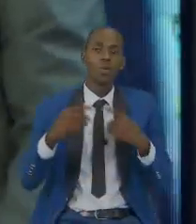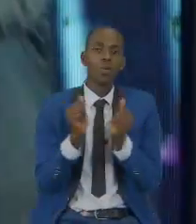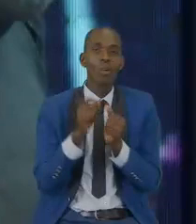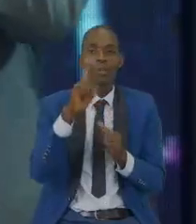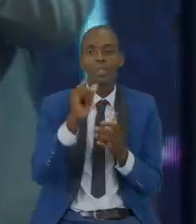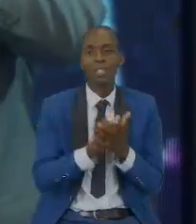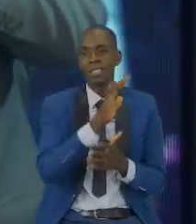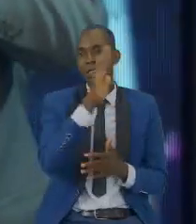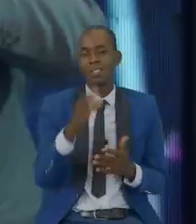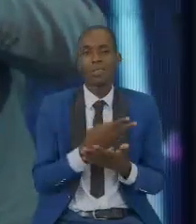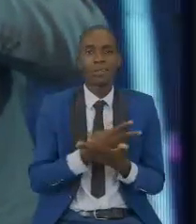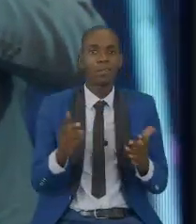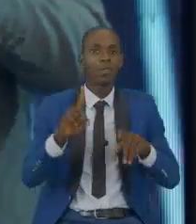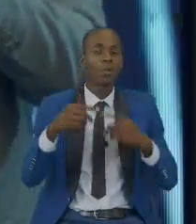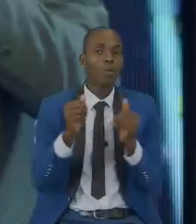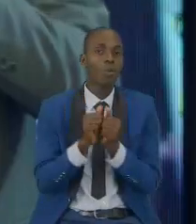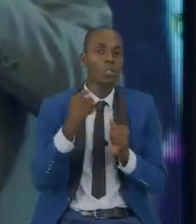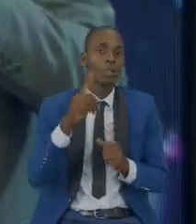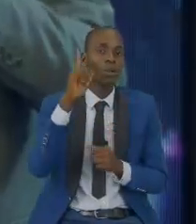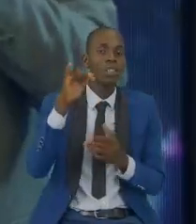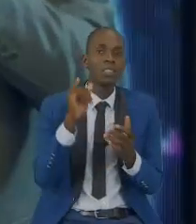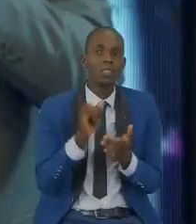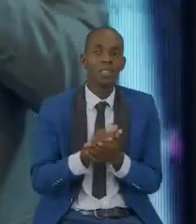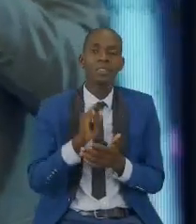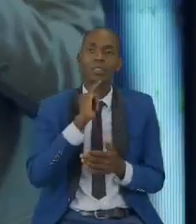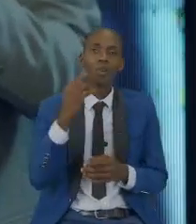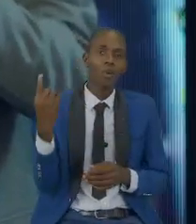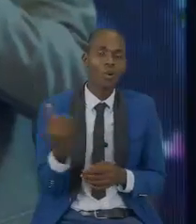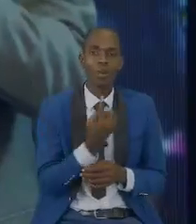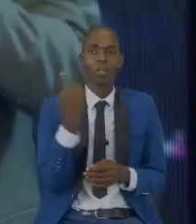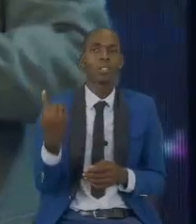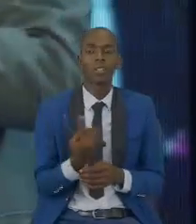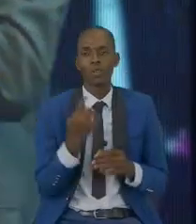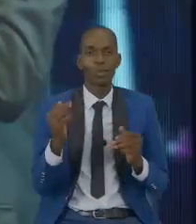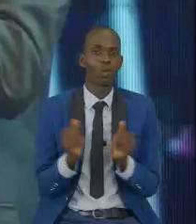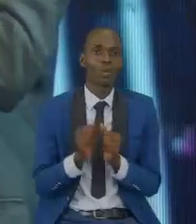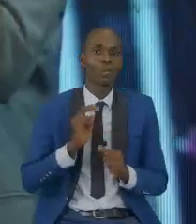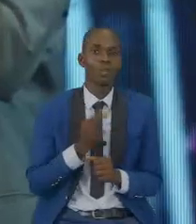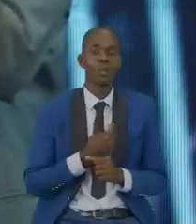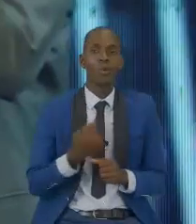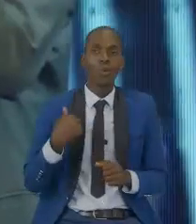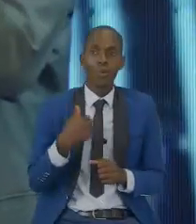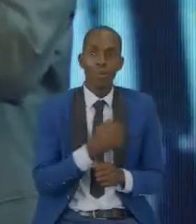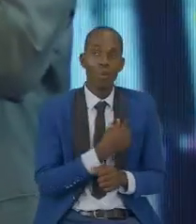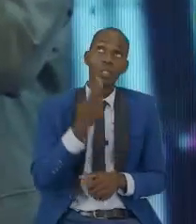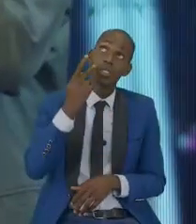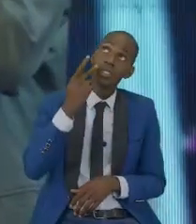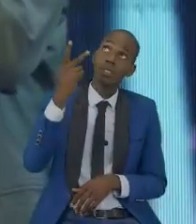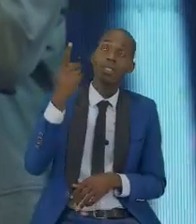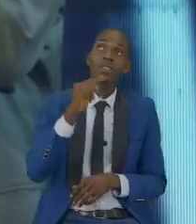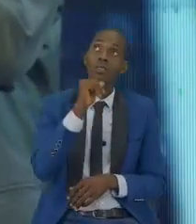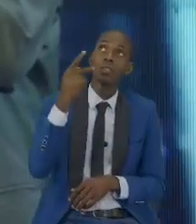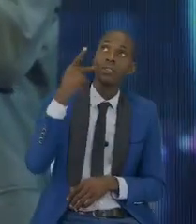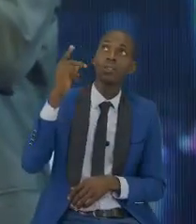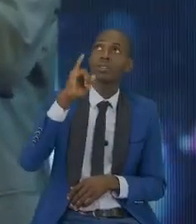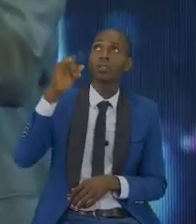fail. We go with the one that's always, always, always with us. We see the invisible. We have